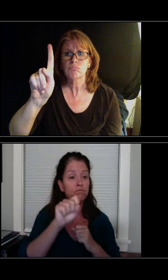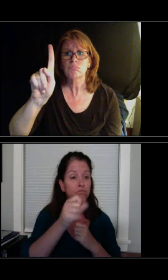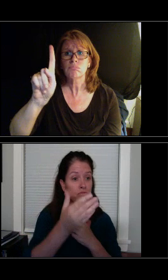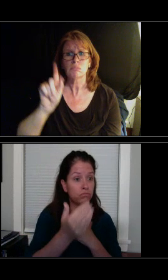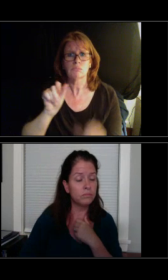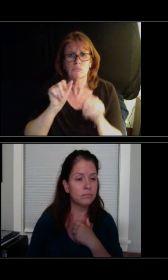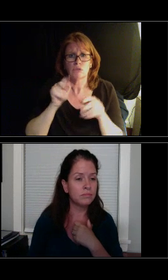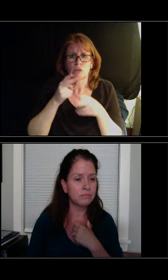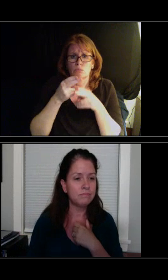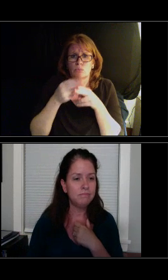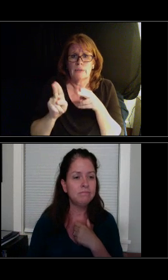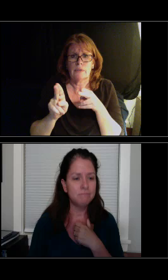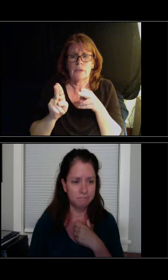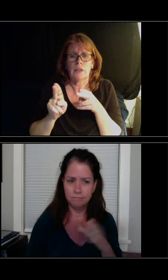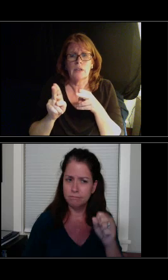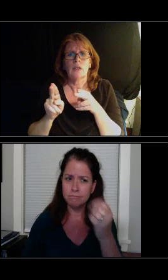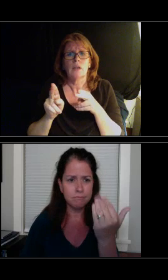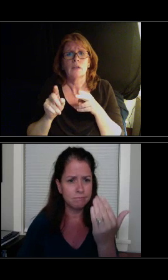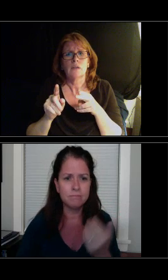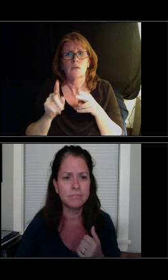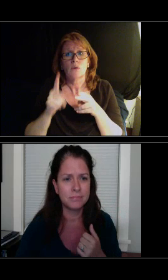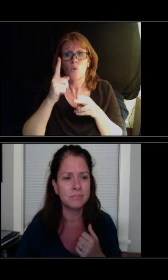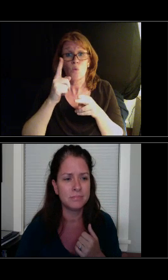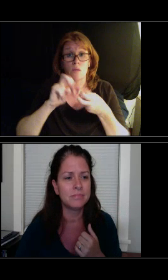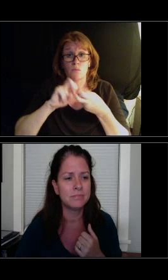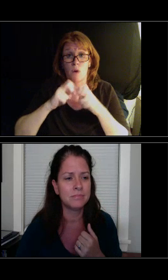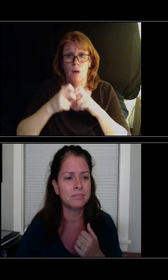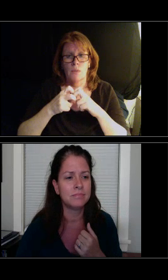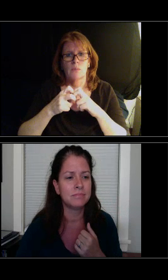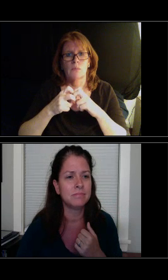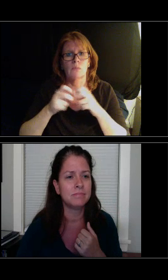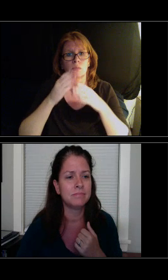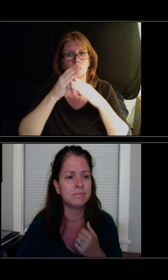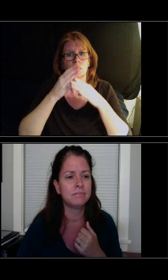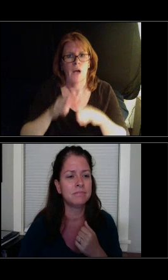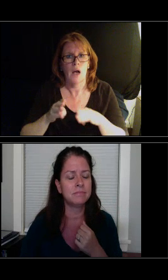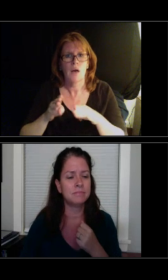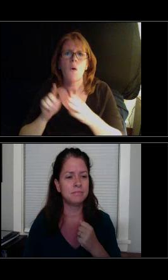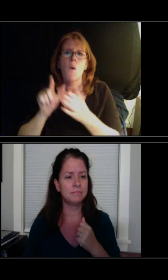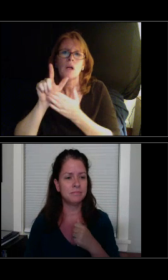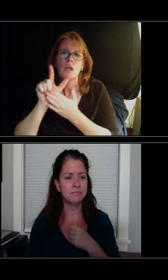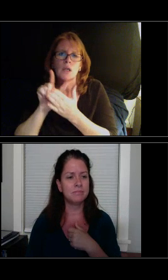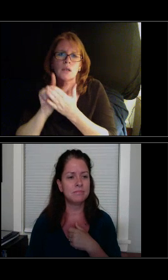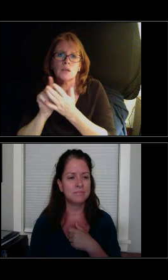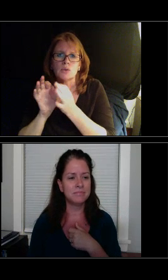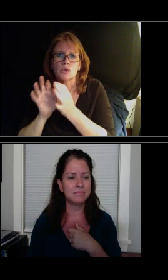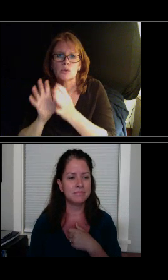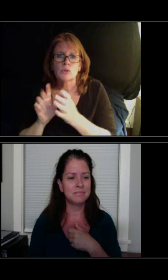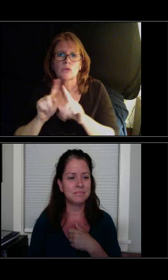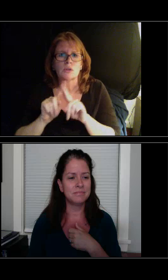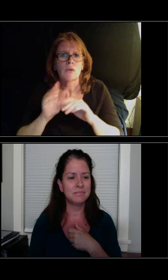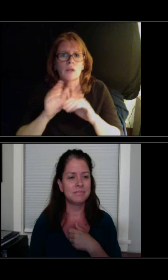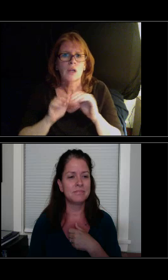If we could hold on, could we hold on 1 second? Just briefly, if I could respond. One problem that we find